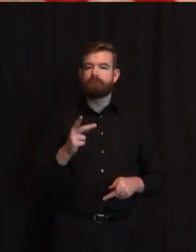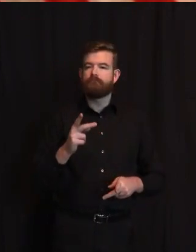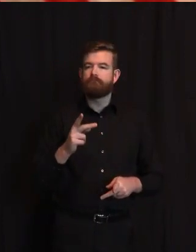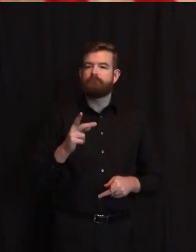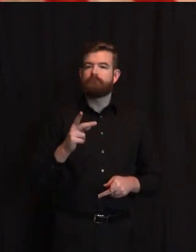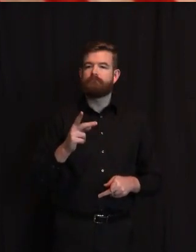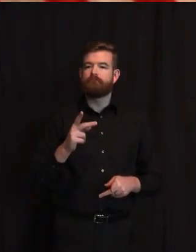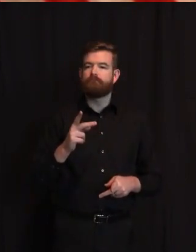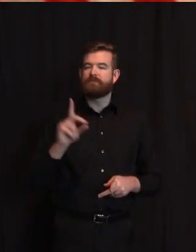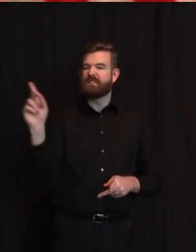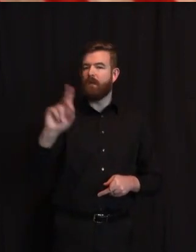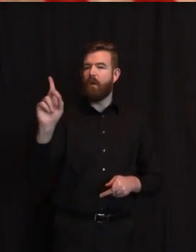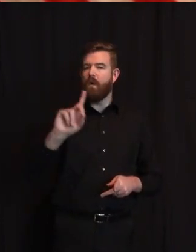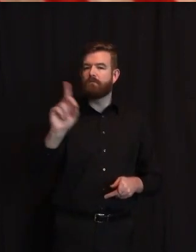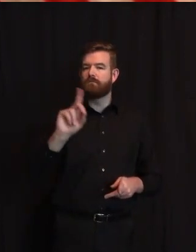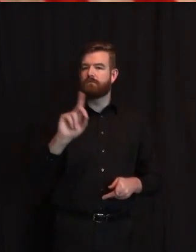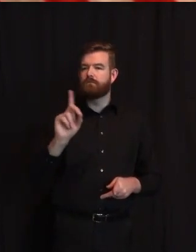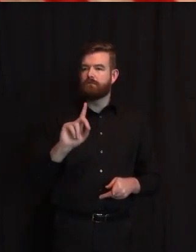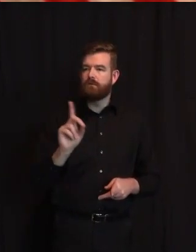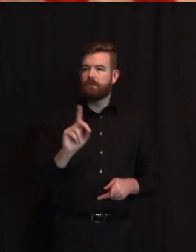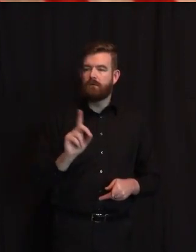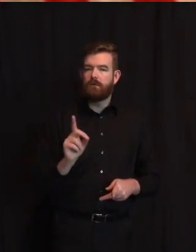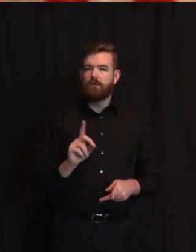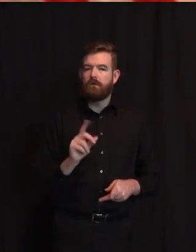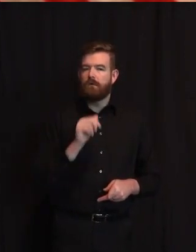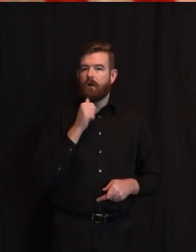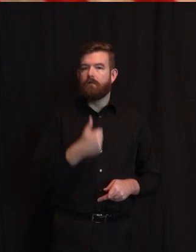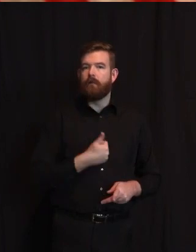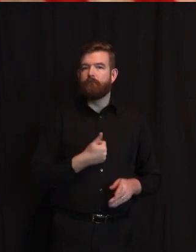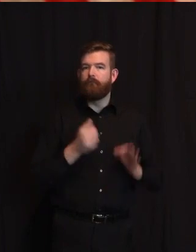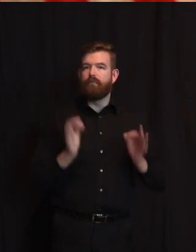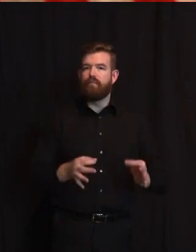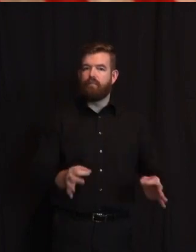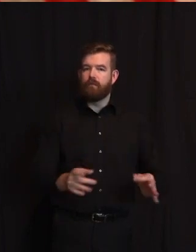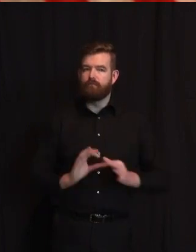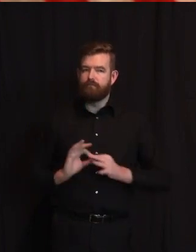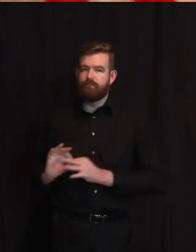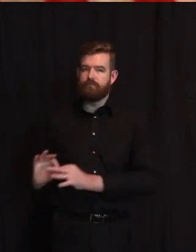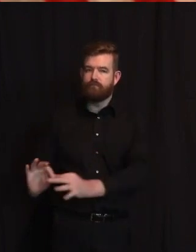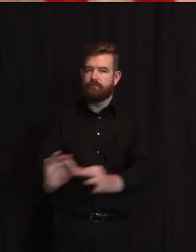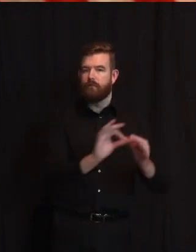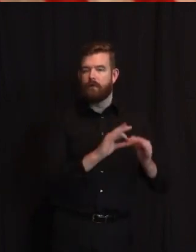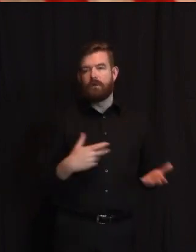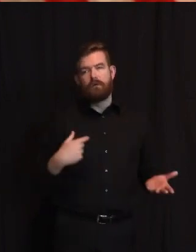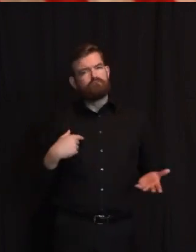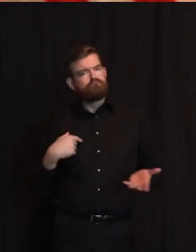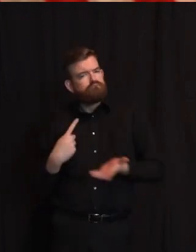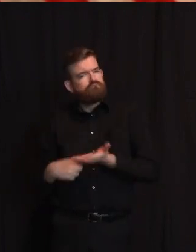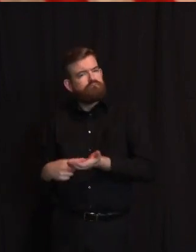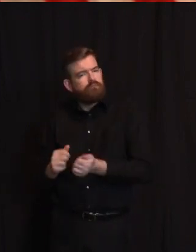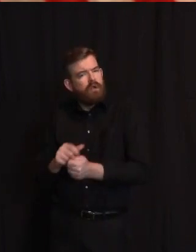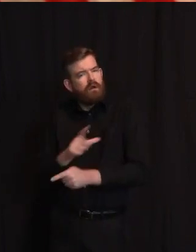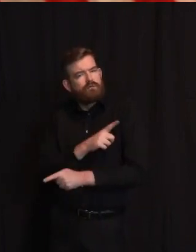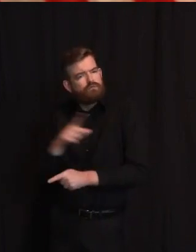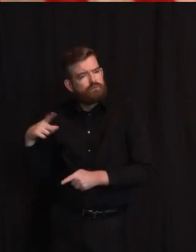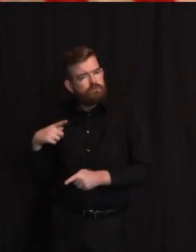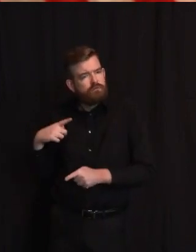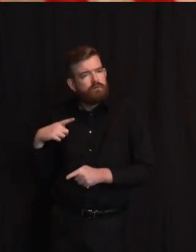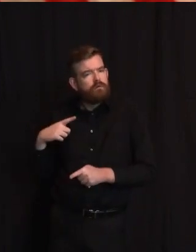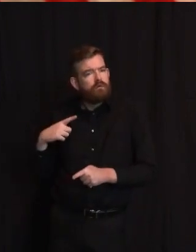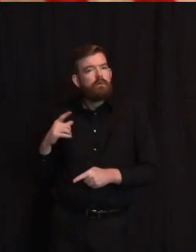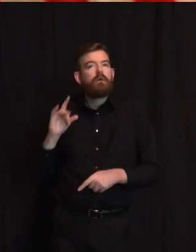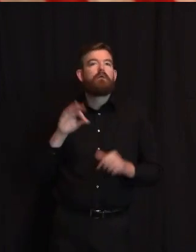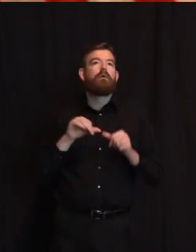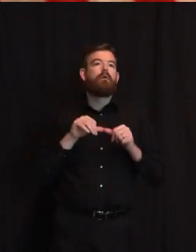Squad gave me the legal authority, I think those are things that we would have if they were lasting, as opposed to the March and April elections of